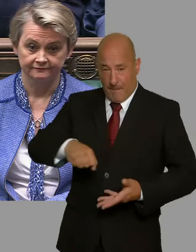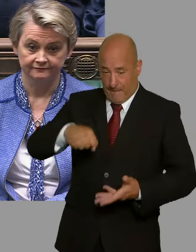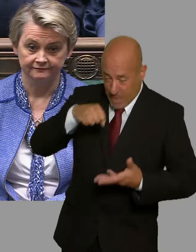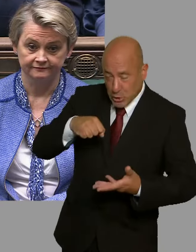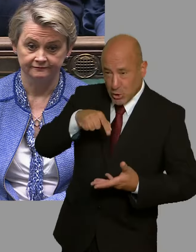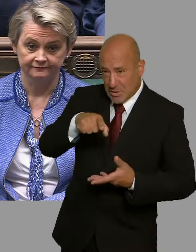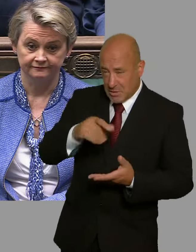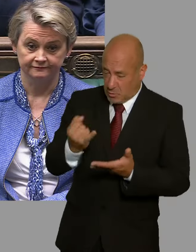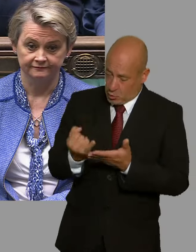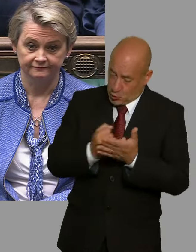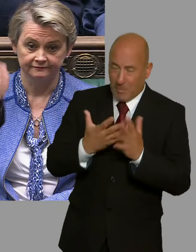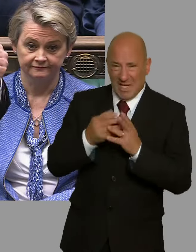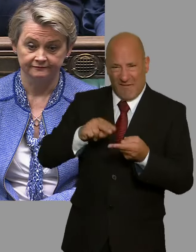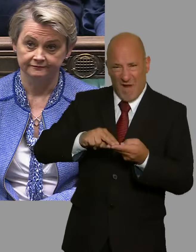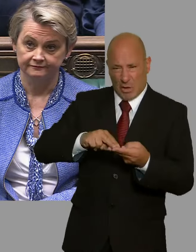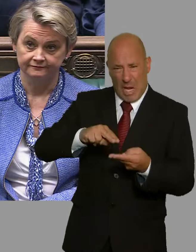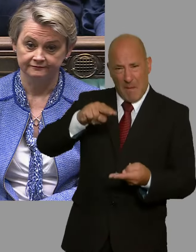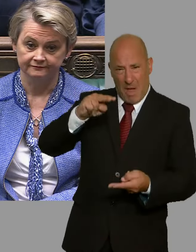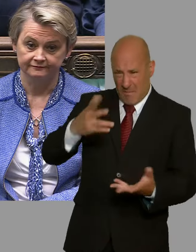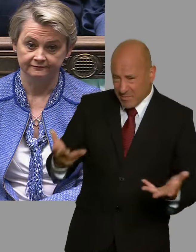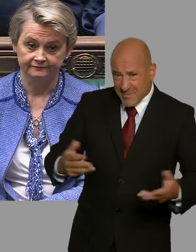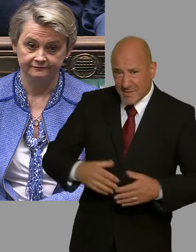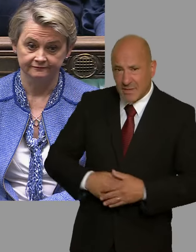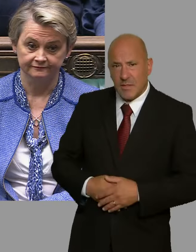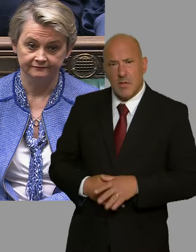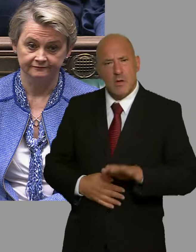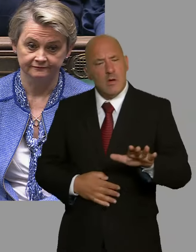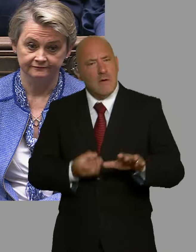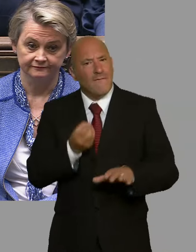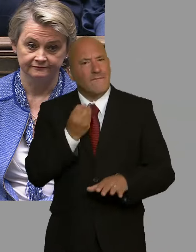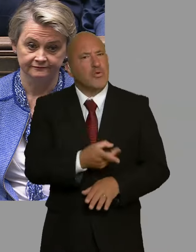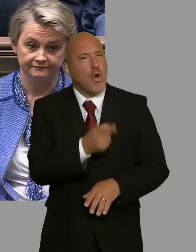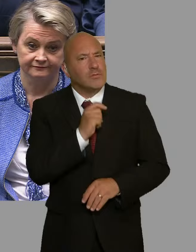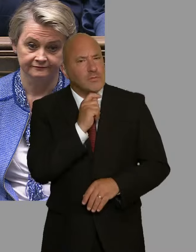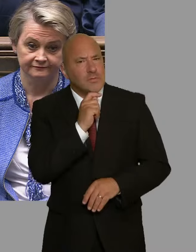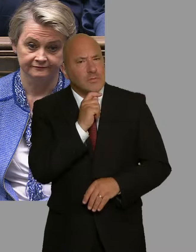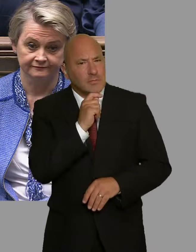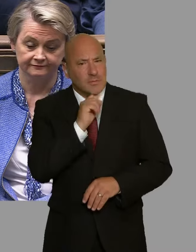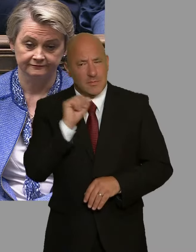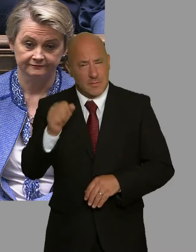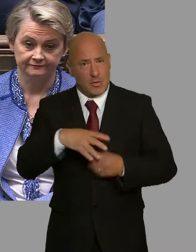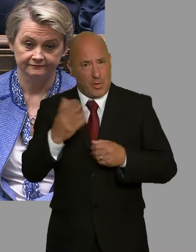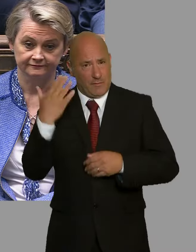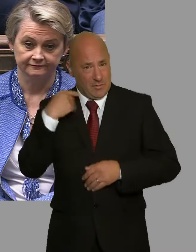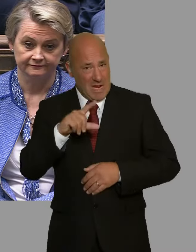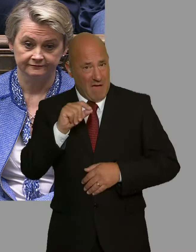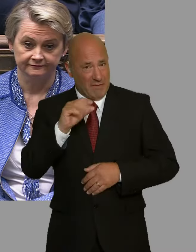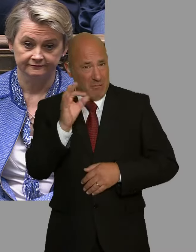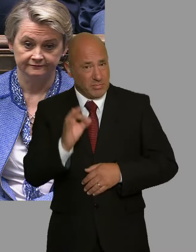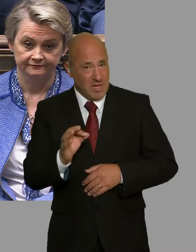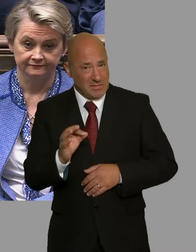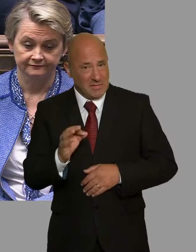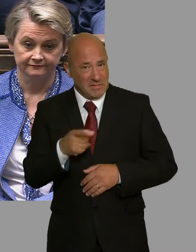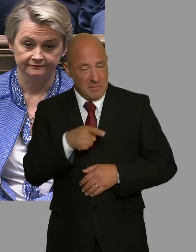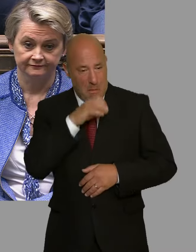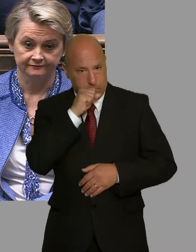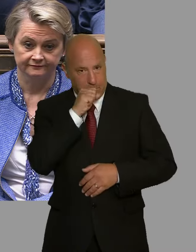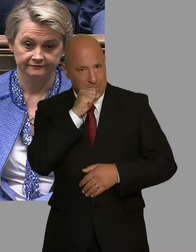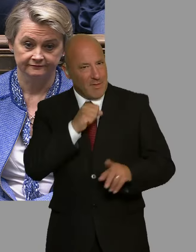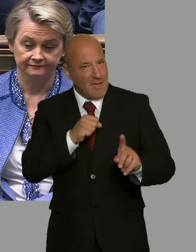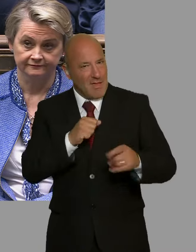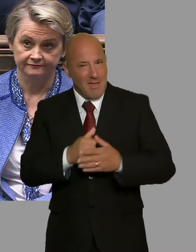will come down, Mr. Speaker. The Bank of England is confident those numbers will come down. That's why we've seen 4 interest rates in a row.